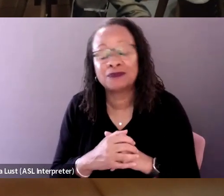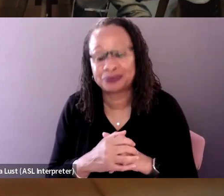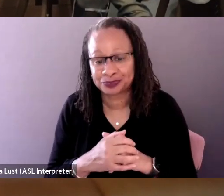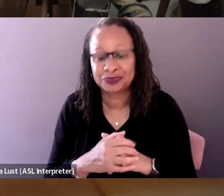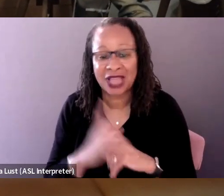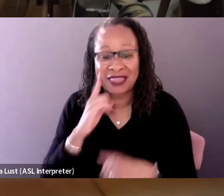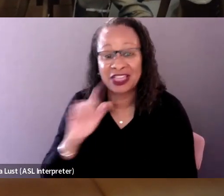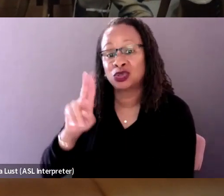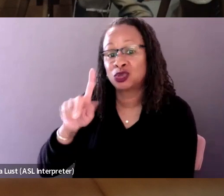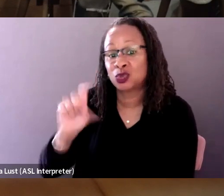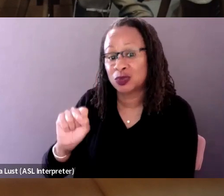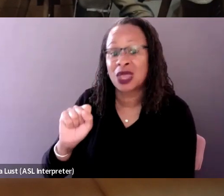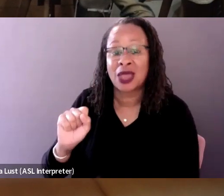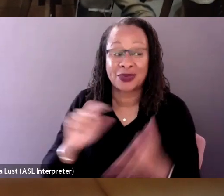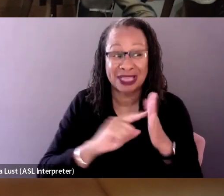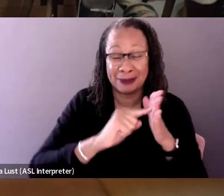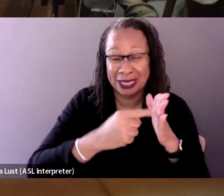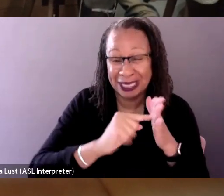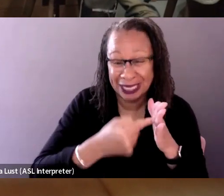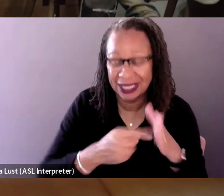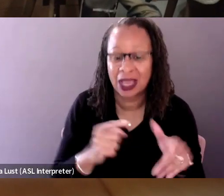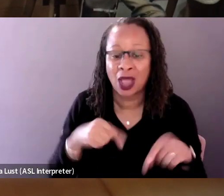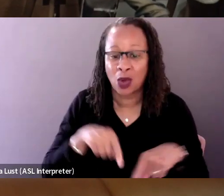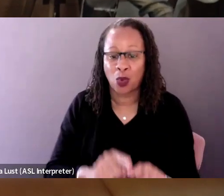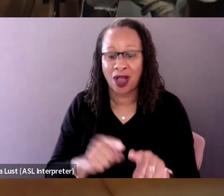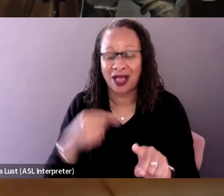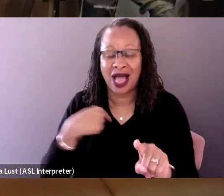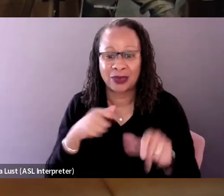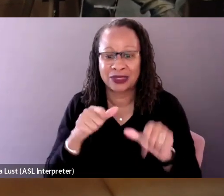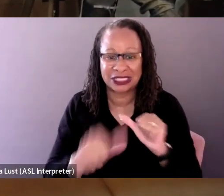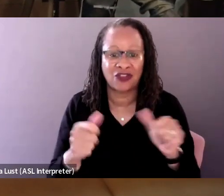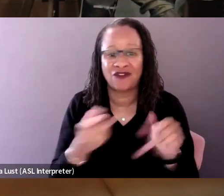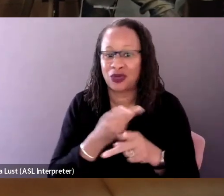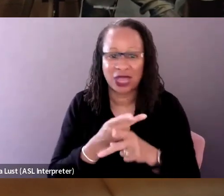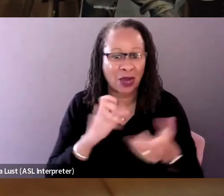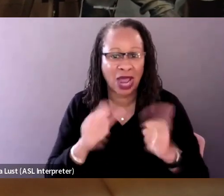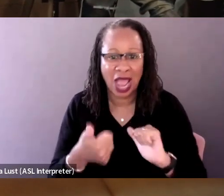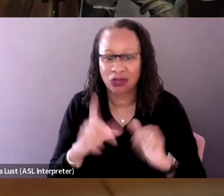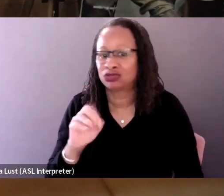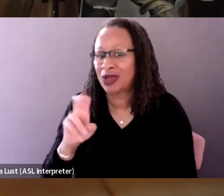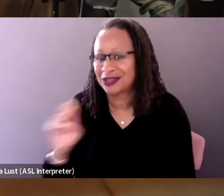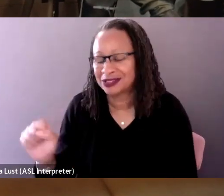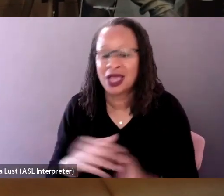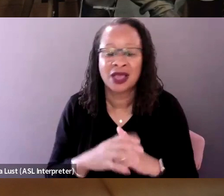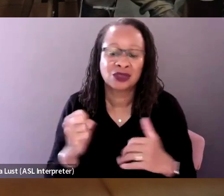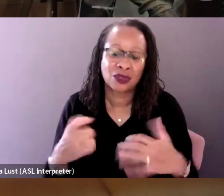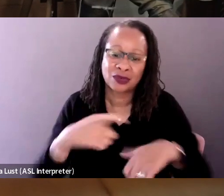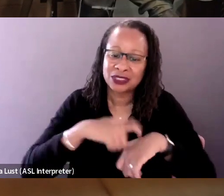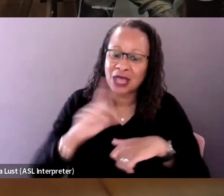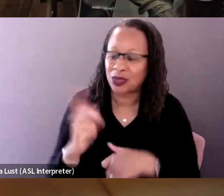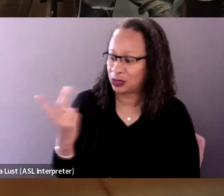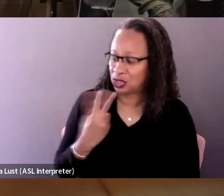at the very beginning also while I was still figuring out how to direct. And so there were times too where it was just the two of us